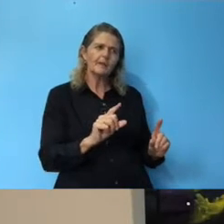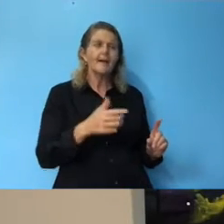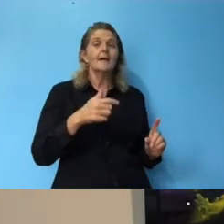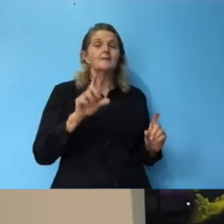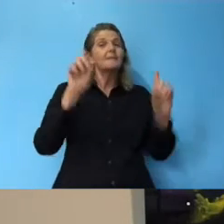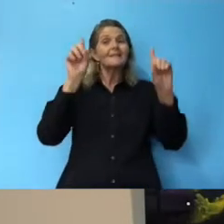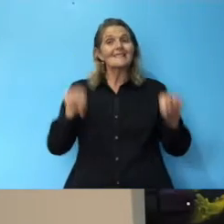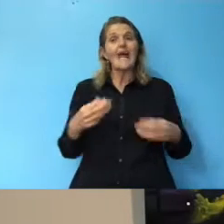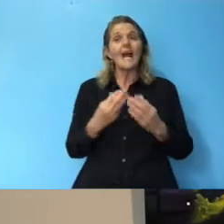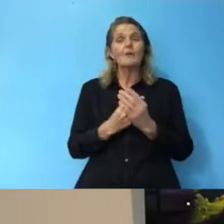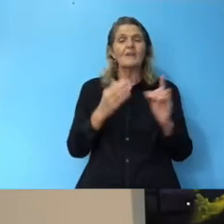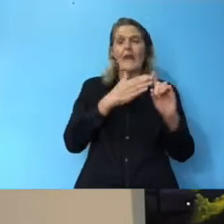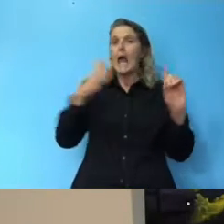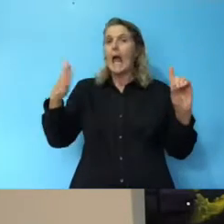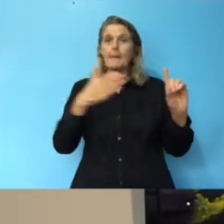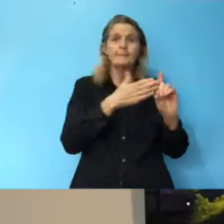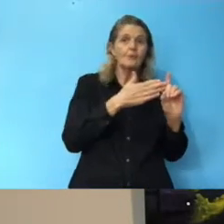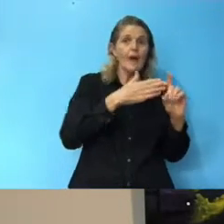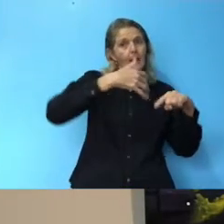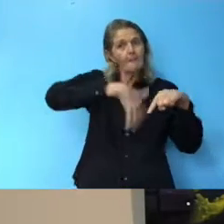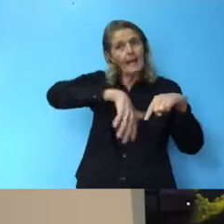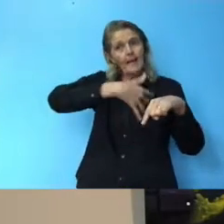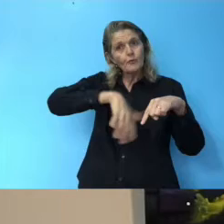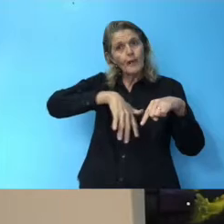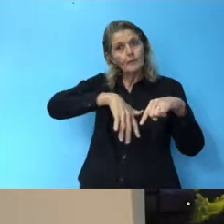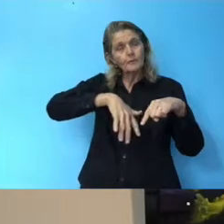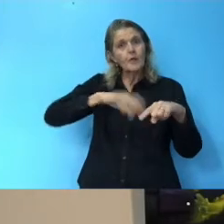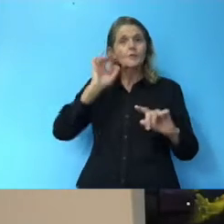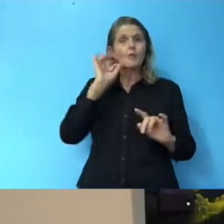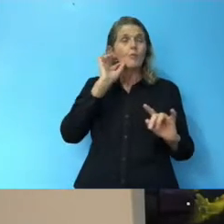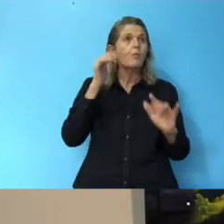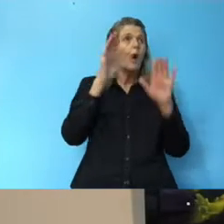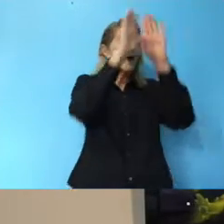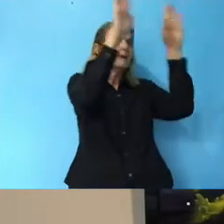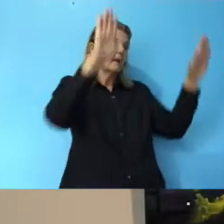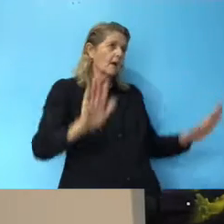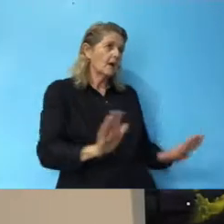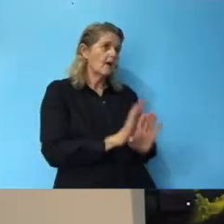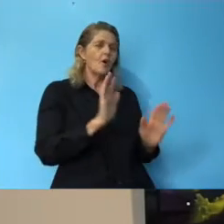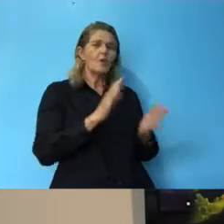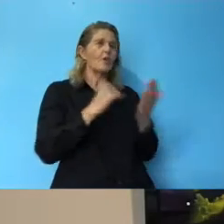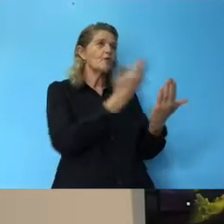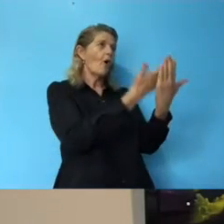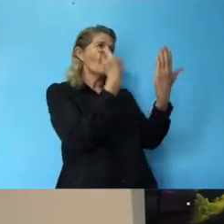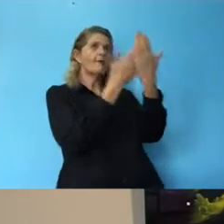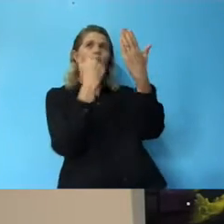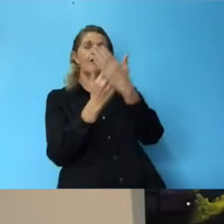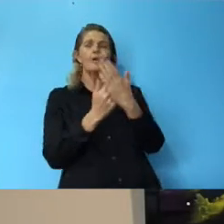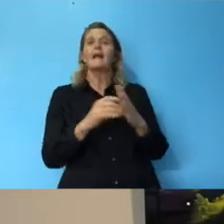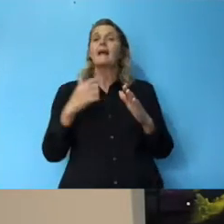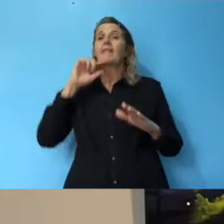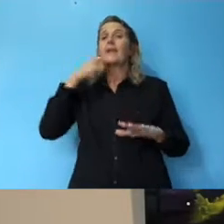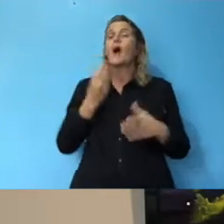approach it. Gets rid of this white, which can be quite daunting, and then I'm going to stop and have a look at it and take my next step from there. So first